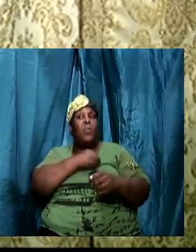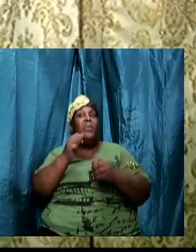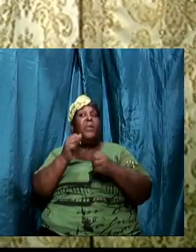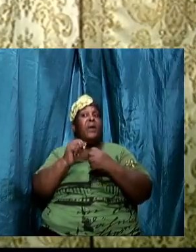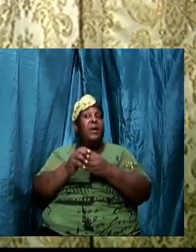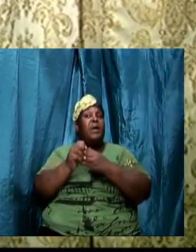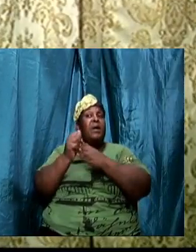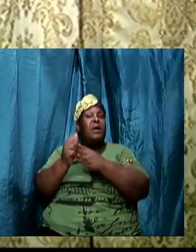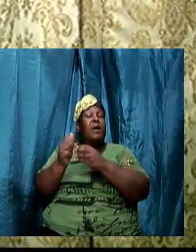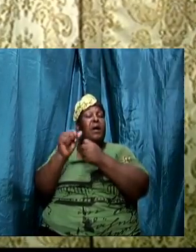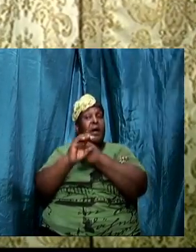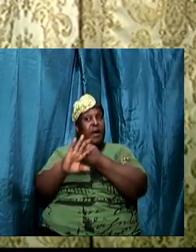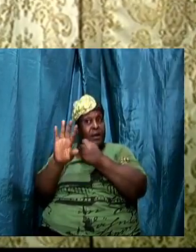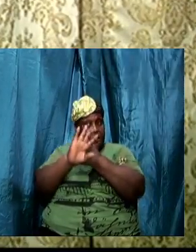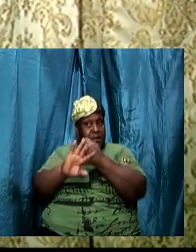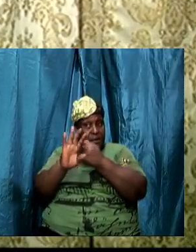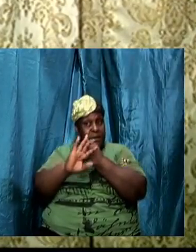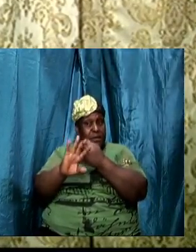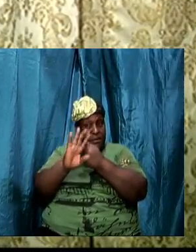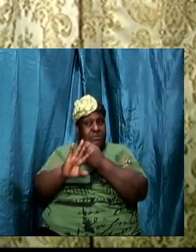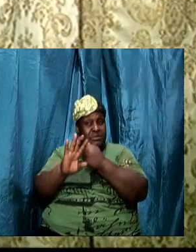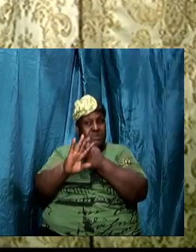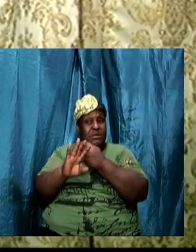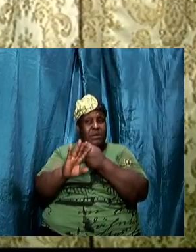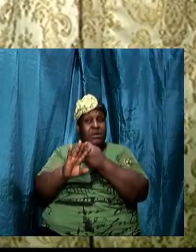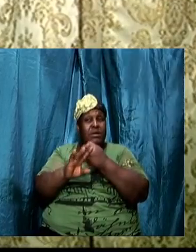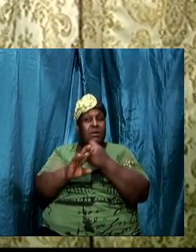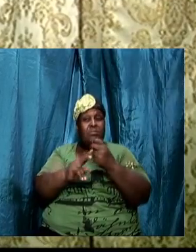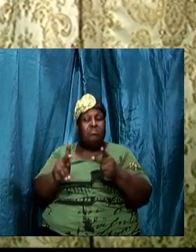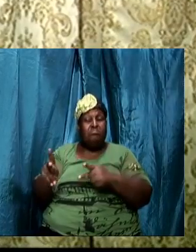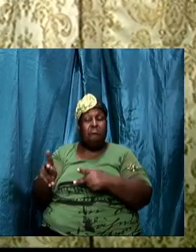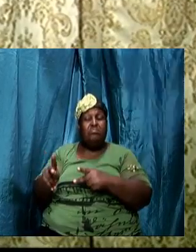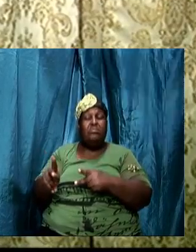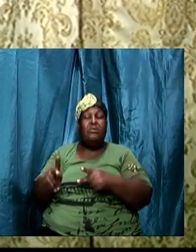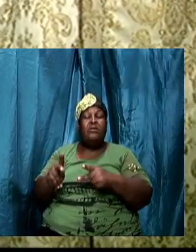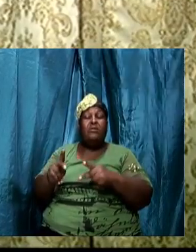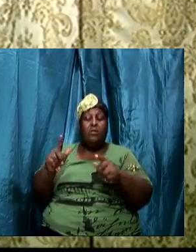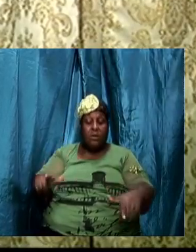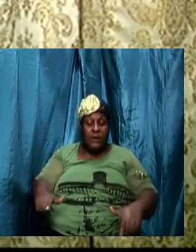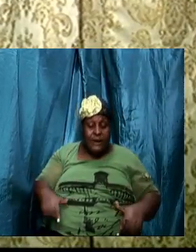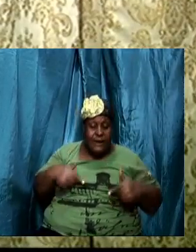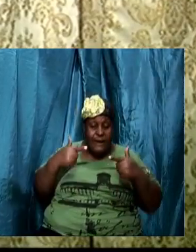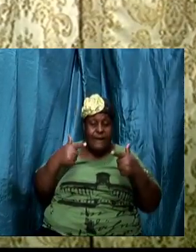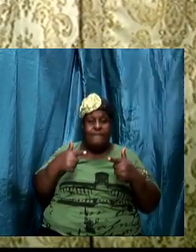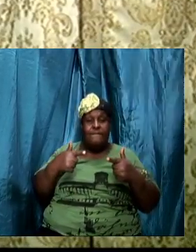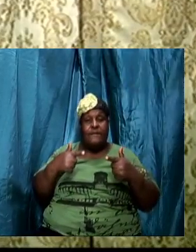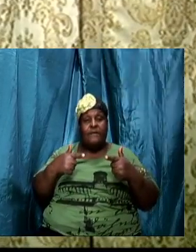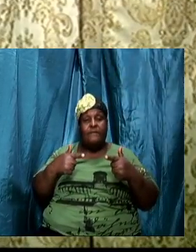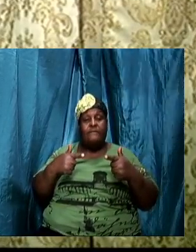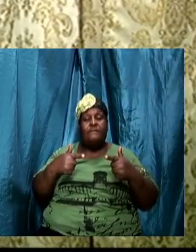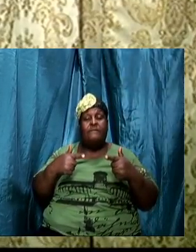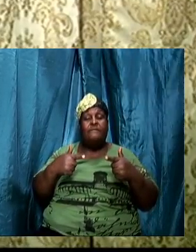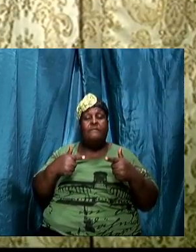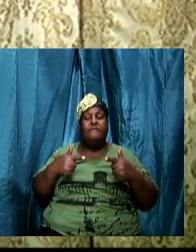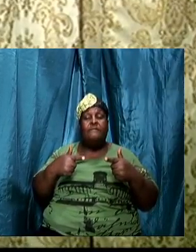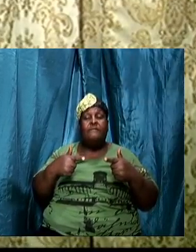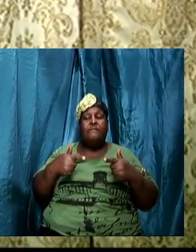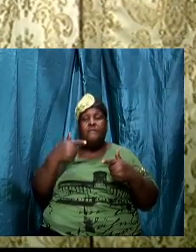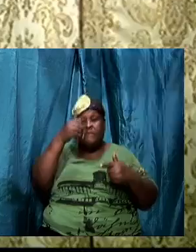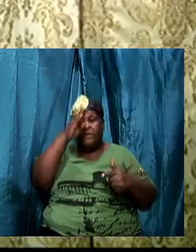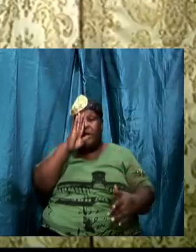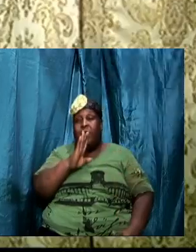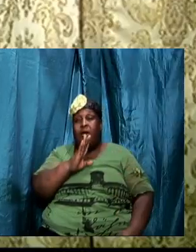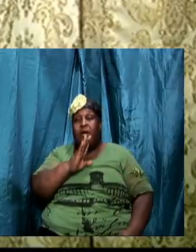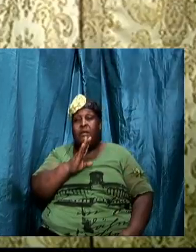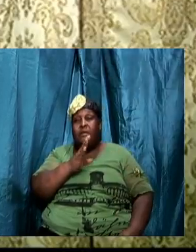our preparation for his return. And we have been deluded into believing that we